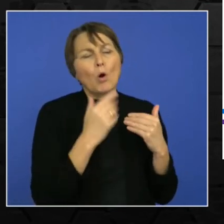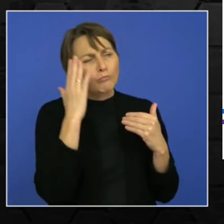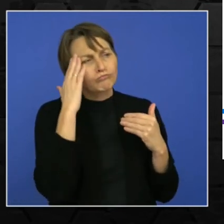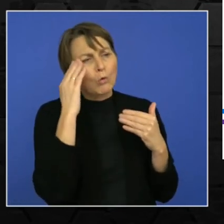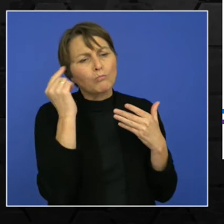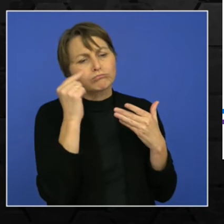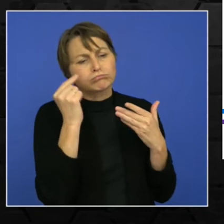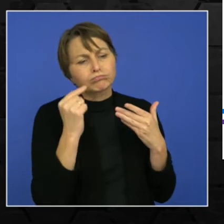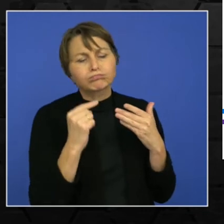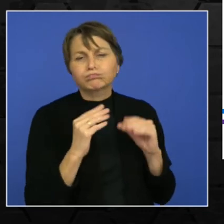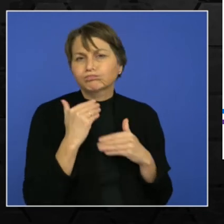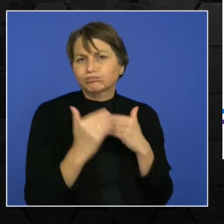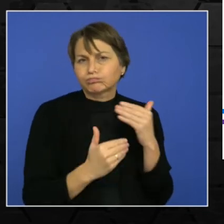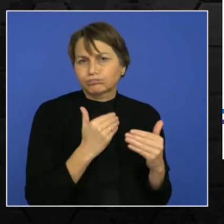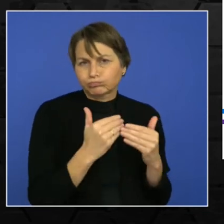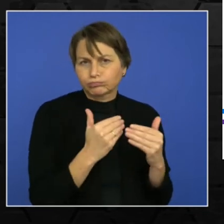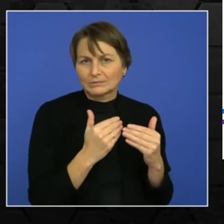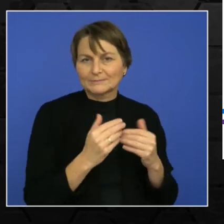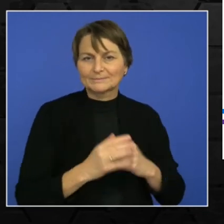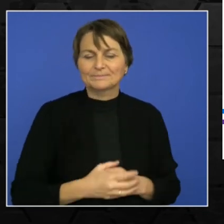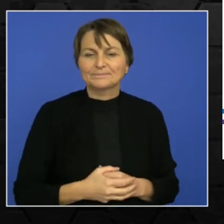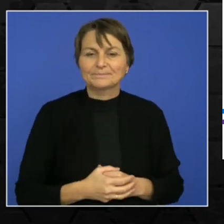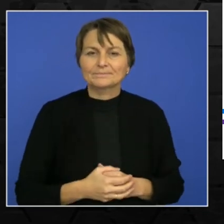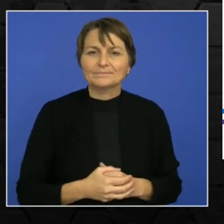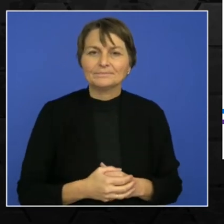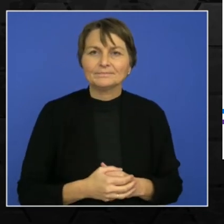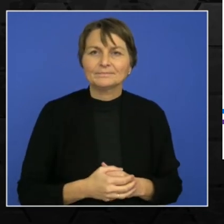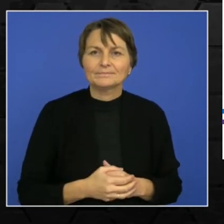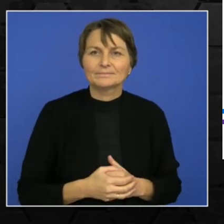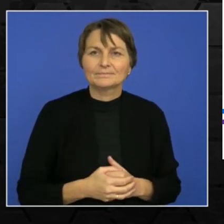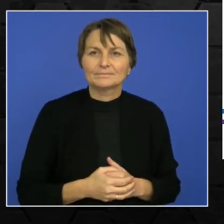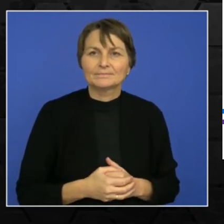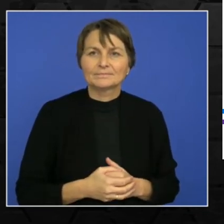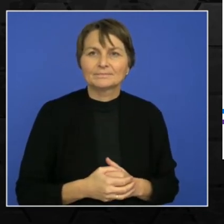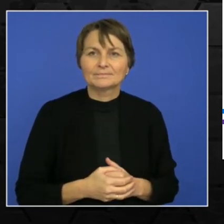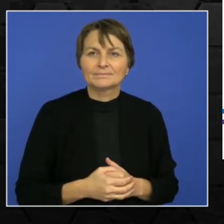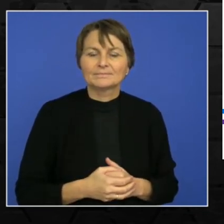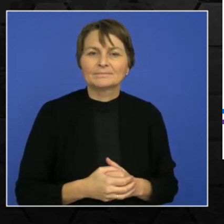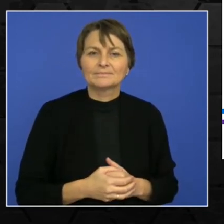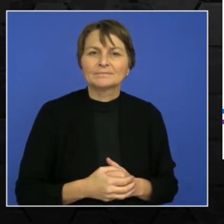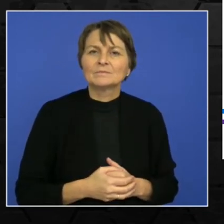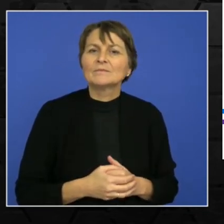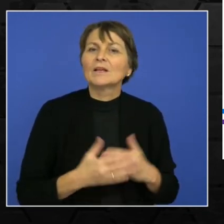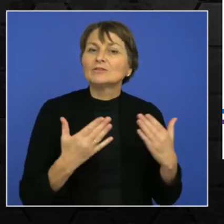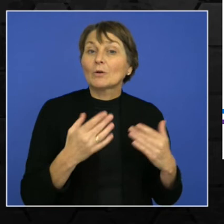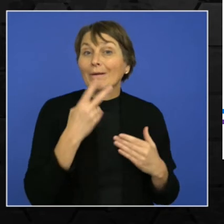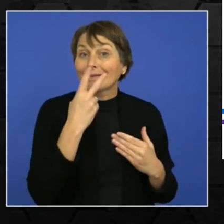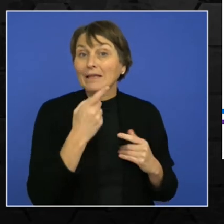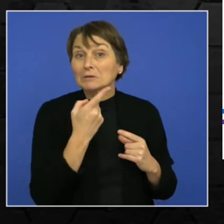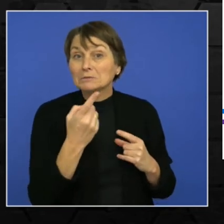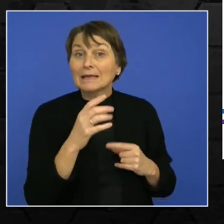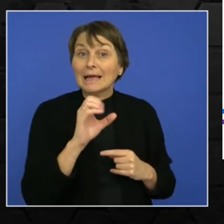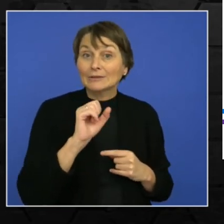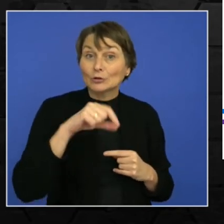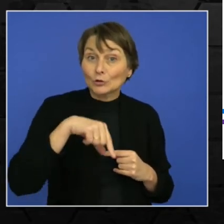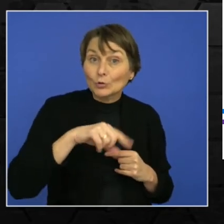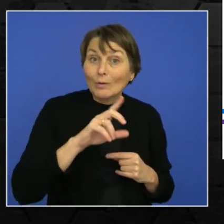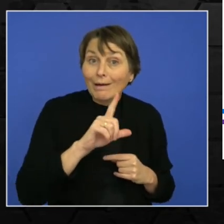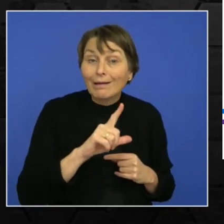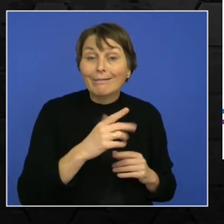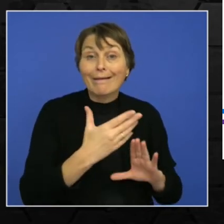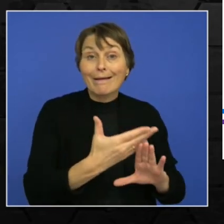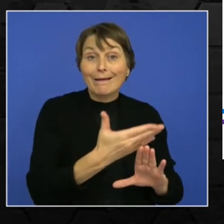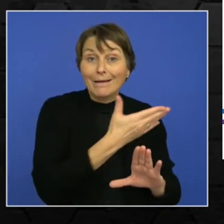is the average pace position. Things are not as fast as in the industry, and these sort of things do not